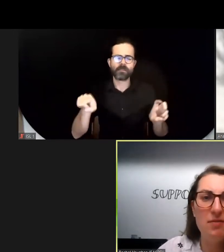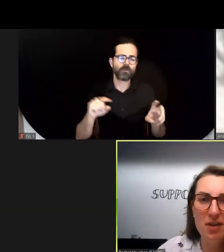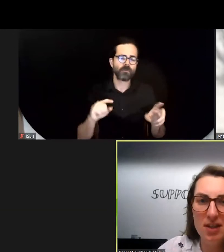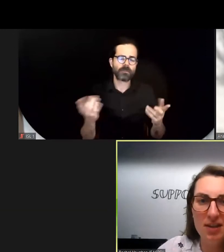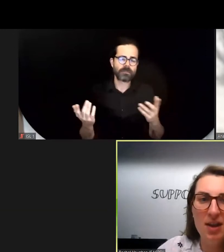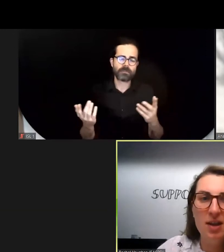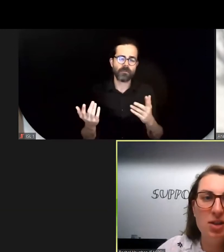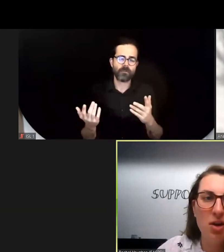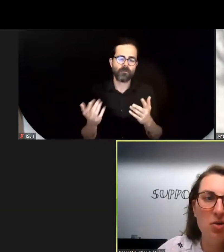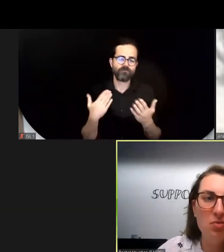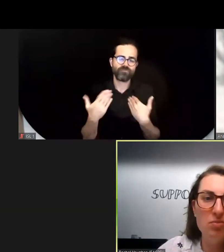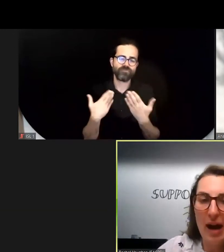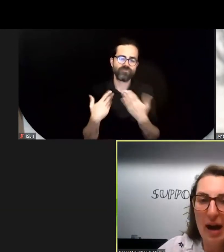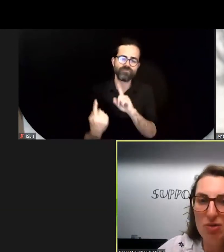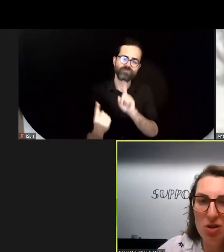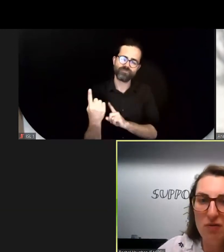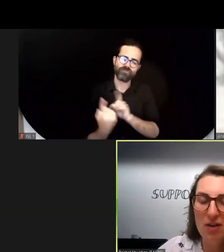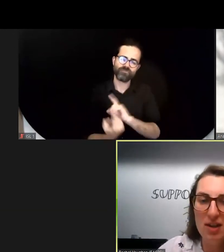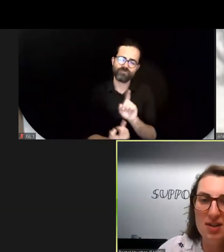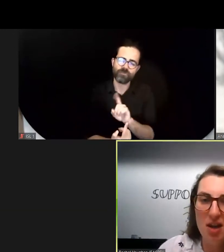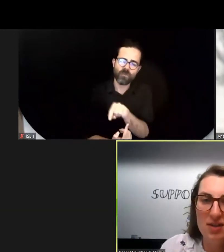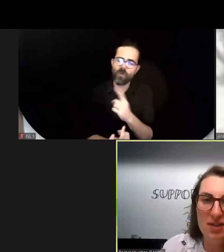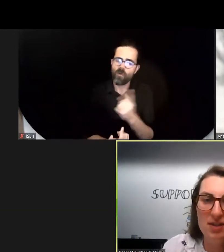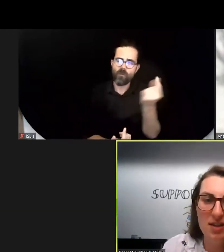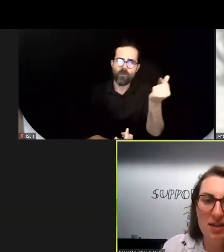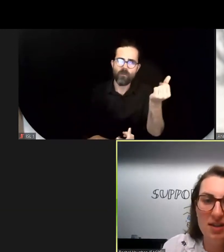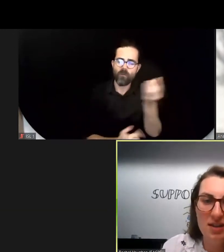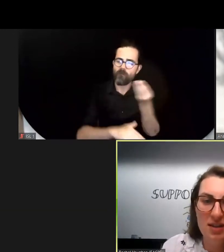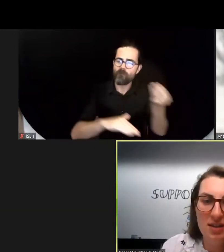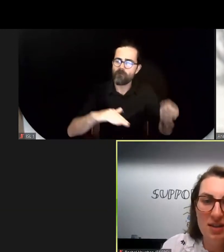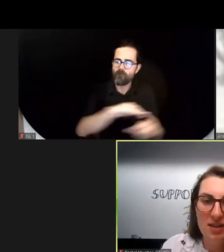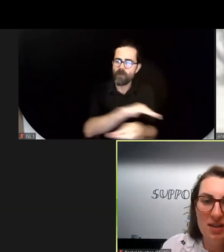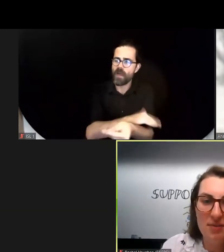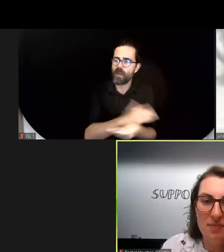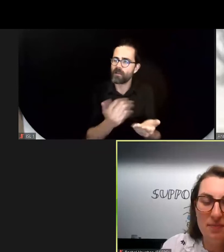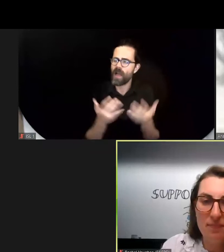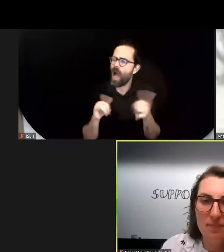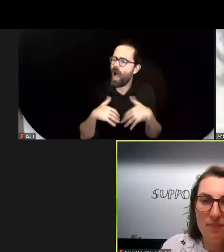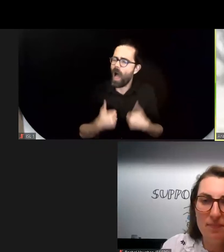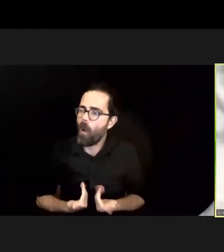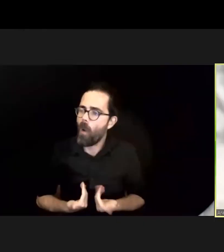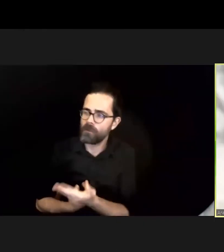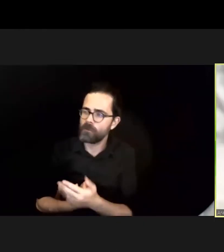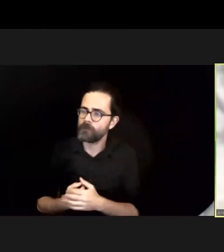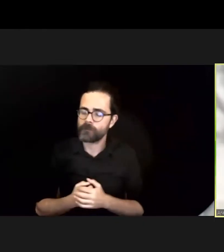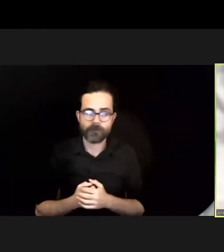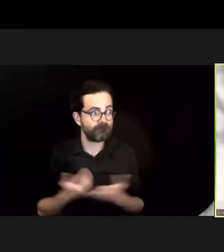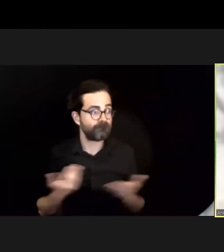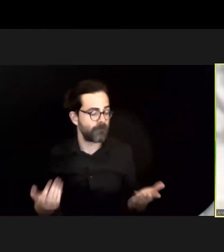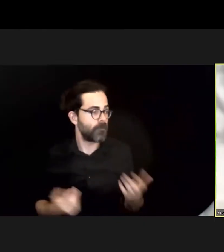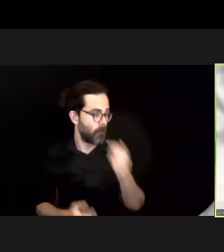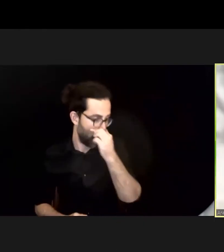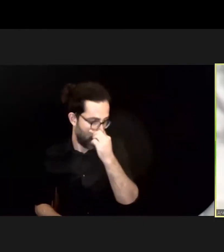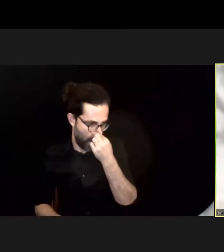about funding. So how do you fund these services? Mm-hmm. In the case of the Spanish Red Cross